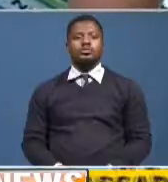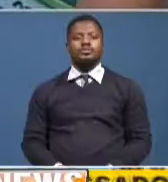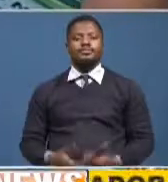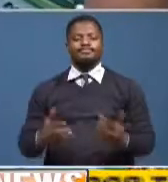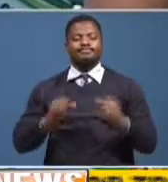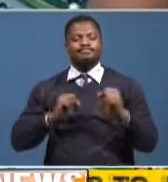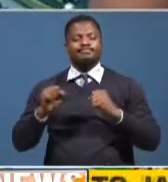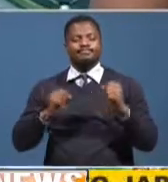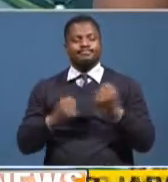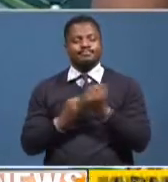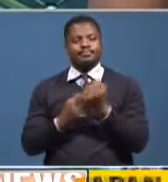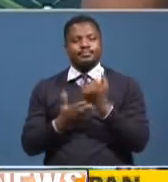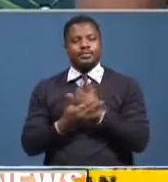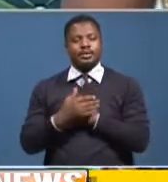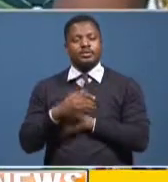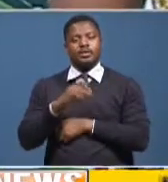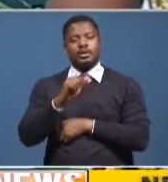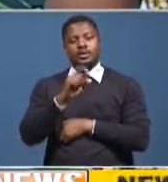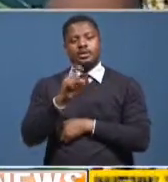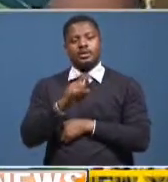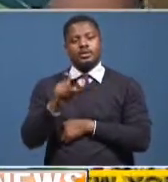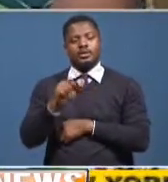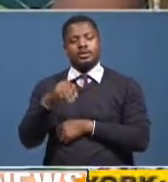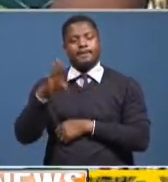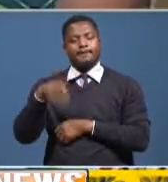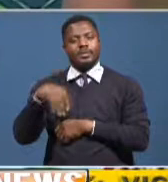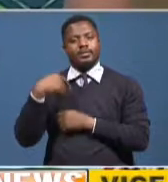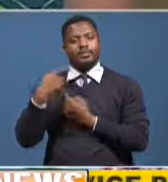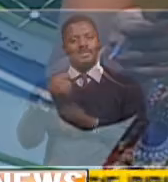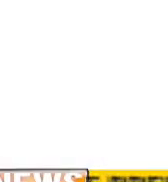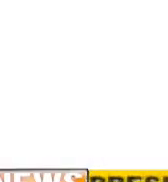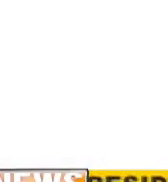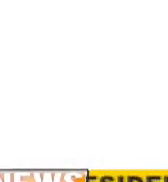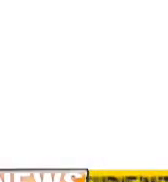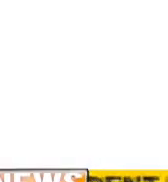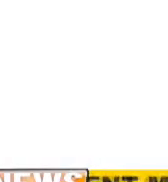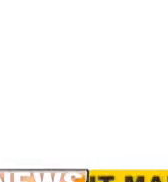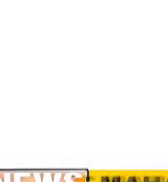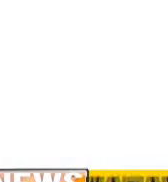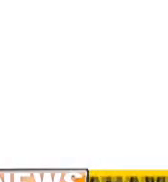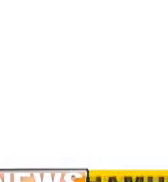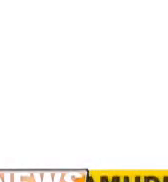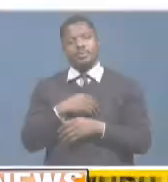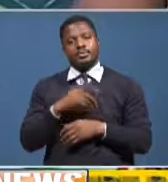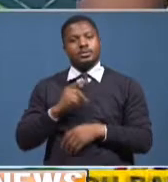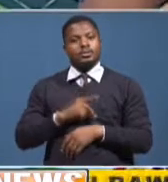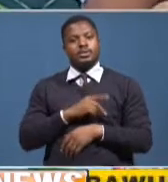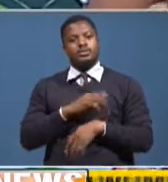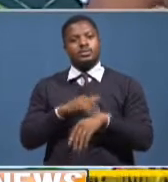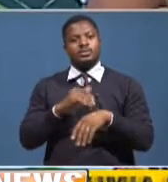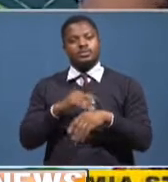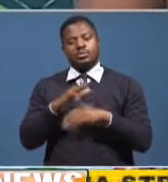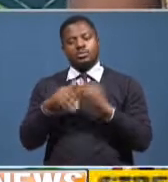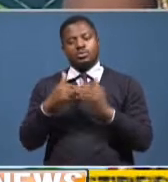Now, let's do sports, brought to you by Show Pains by Azar Group since 1921. Now, some members of parliament have called for